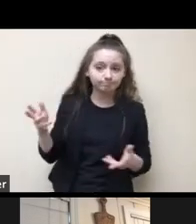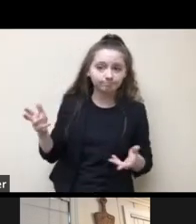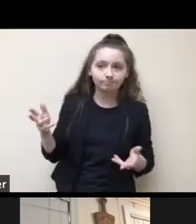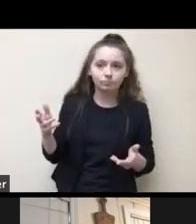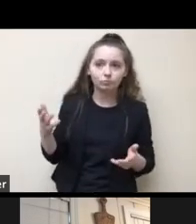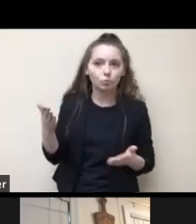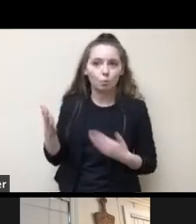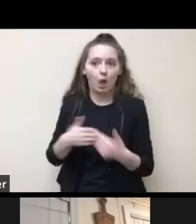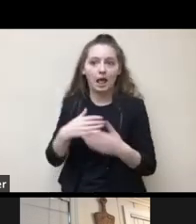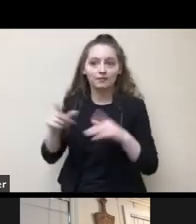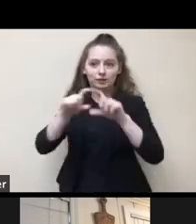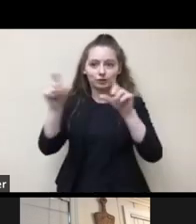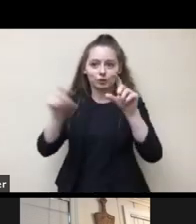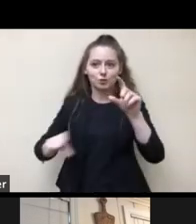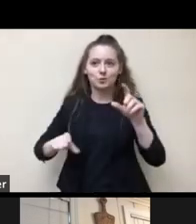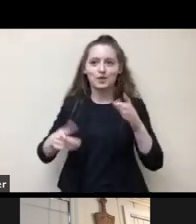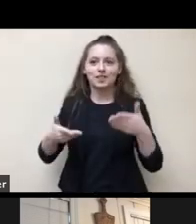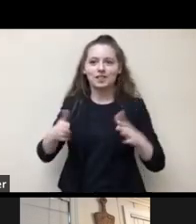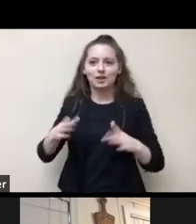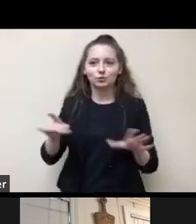do to come to our attention.